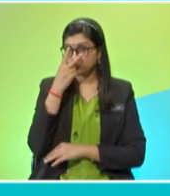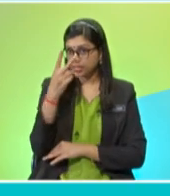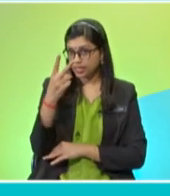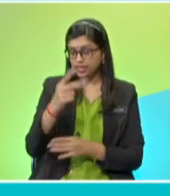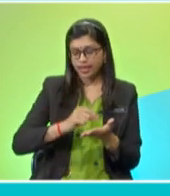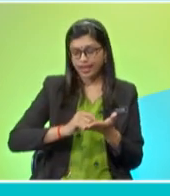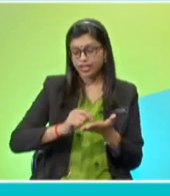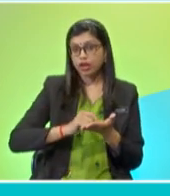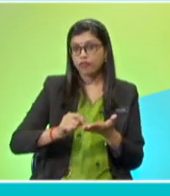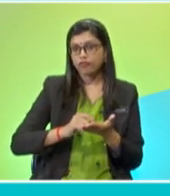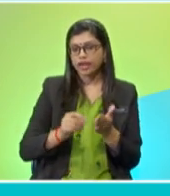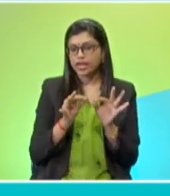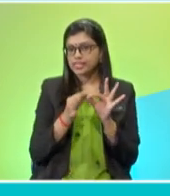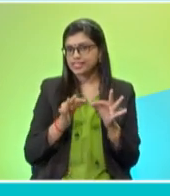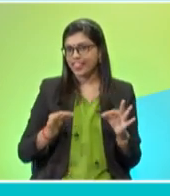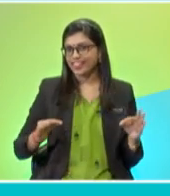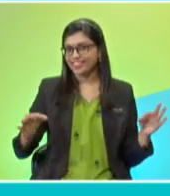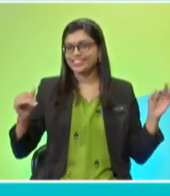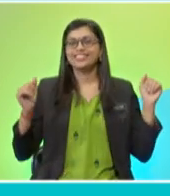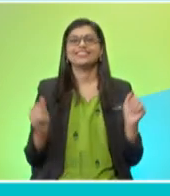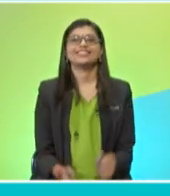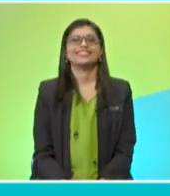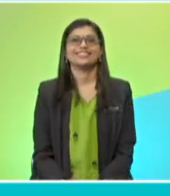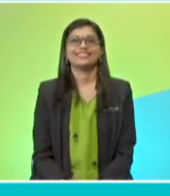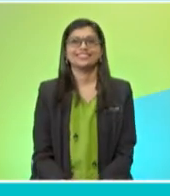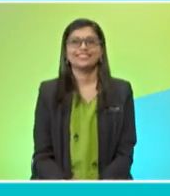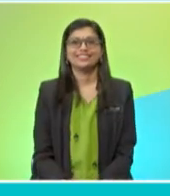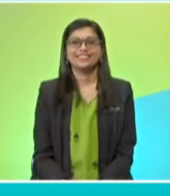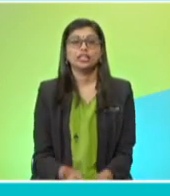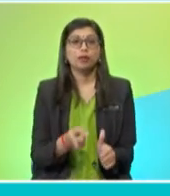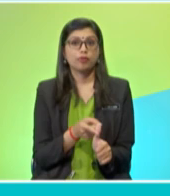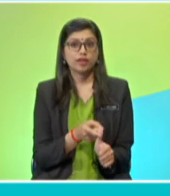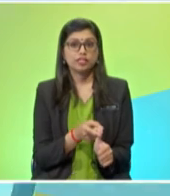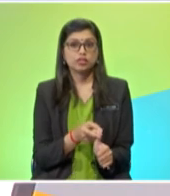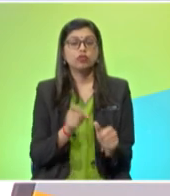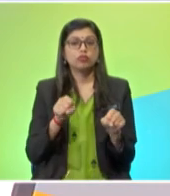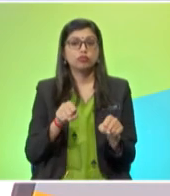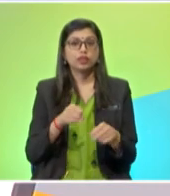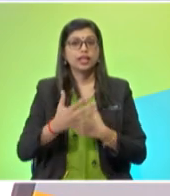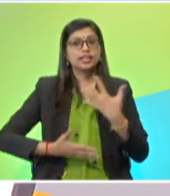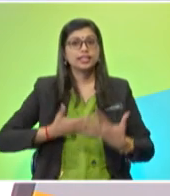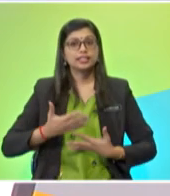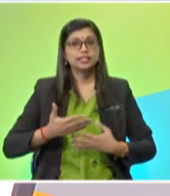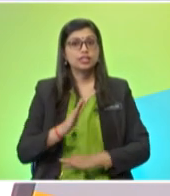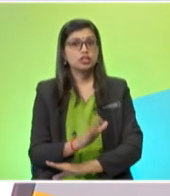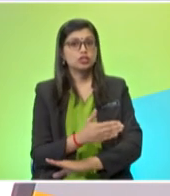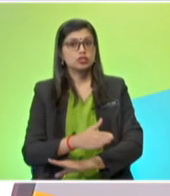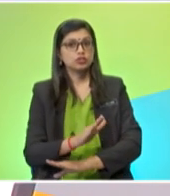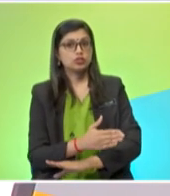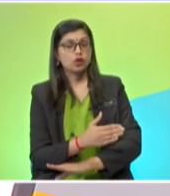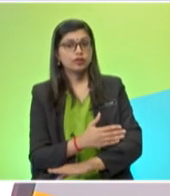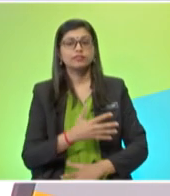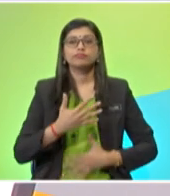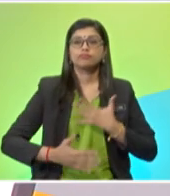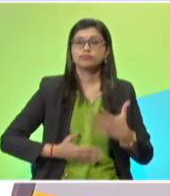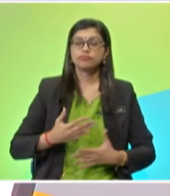The learning standards will be listen to and sing songs, listen to and respond to oral text, recognize